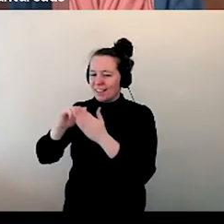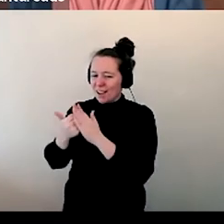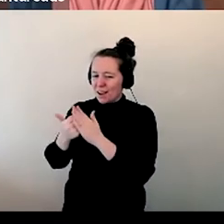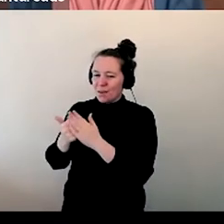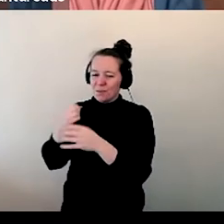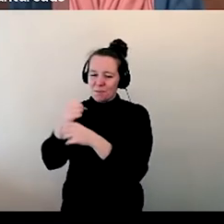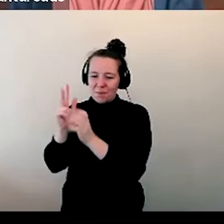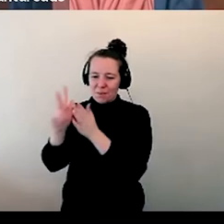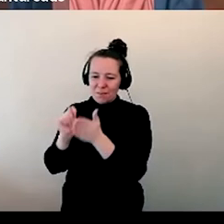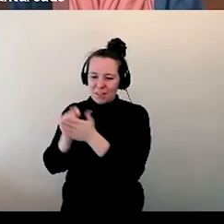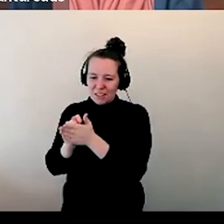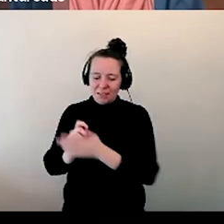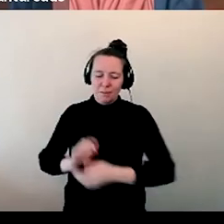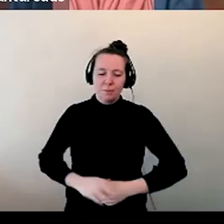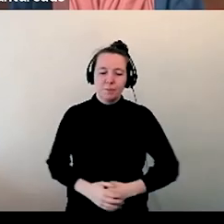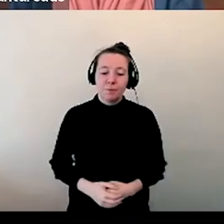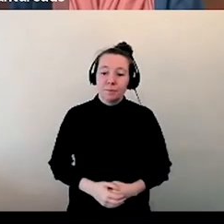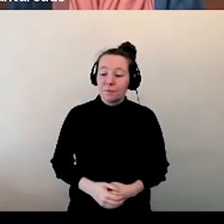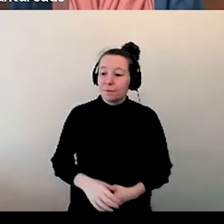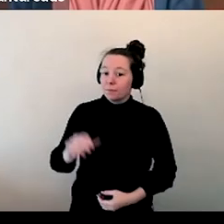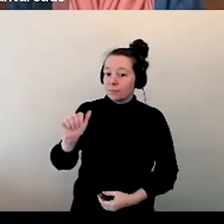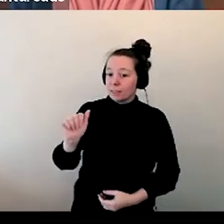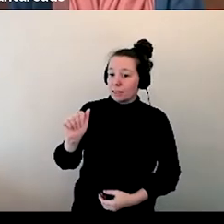lovers. What about Azenta? What do you...